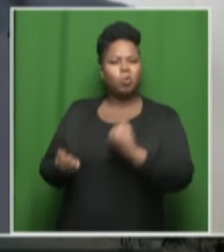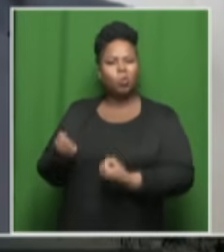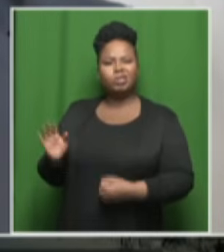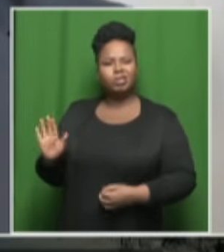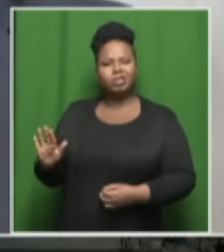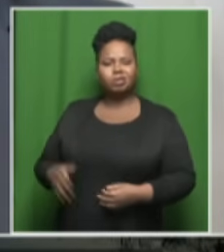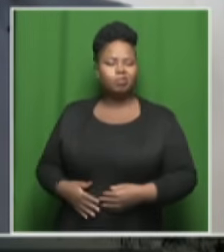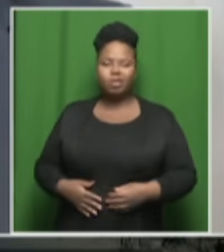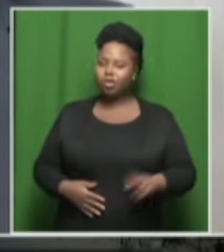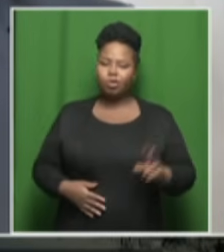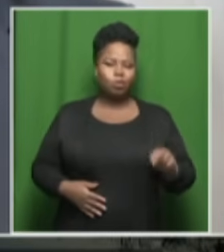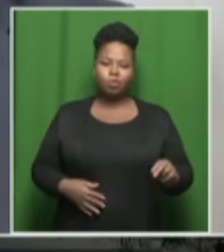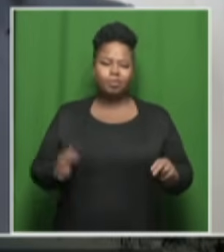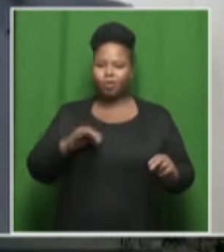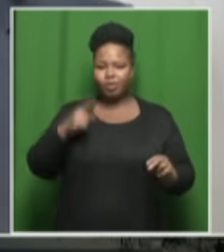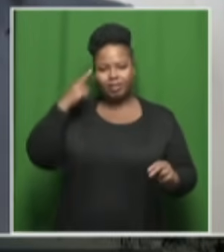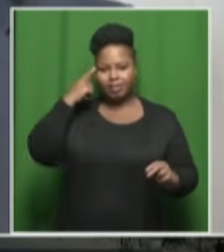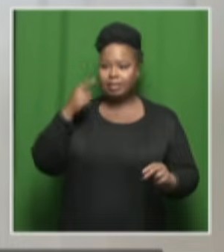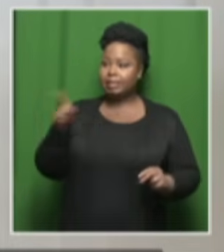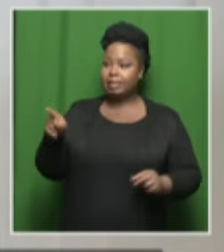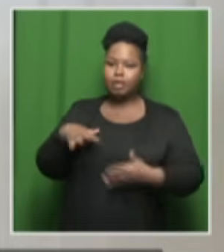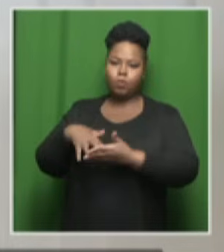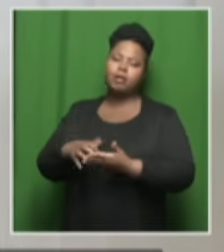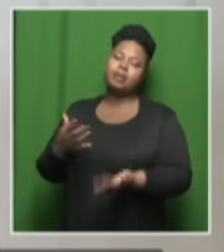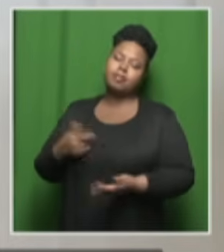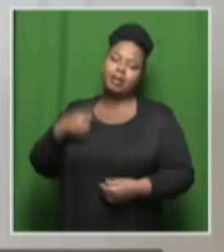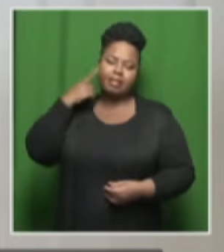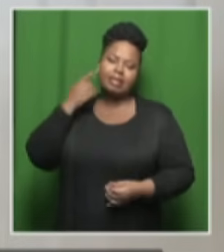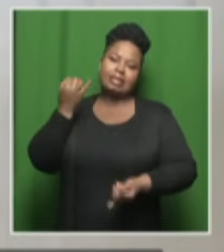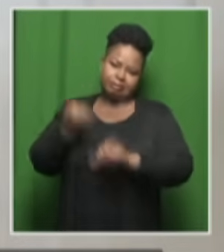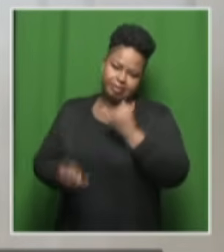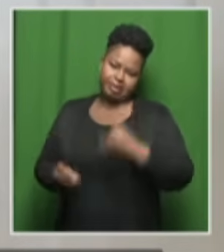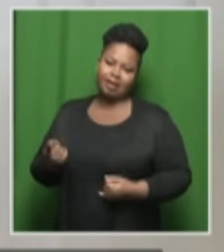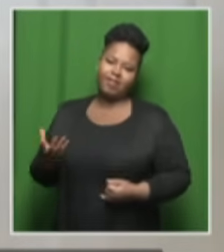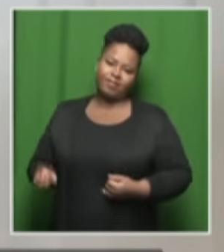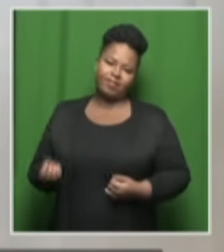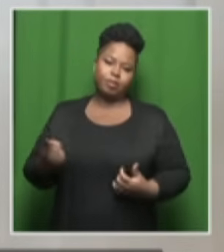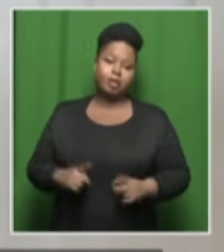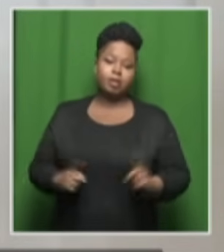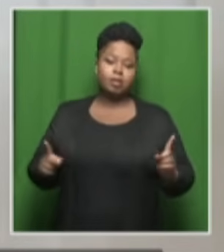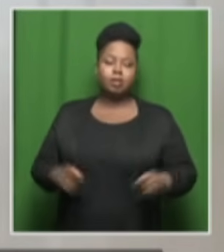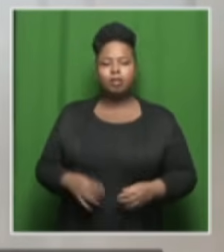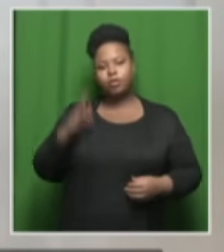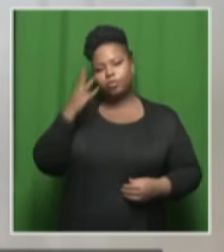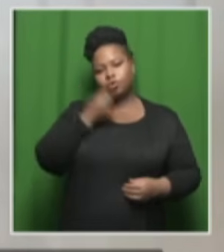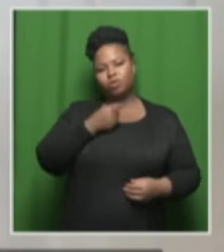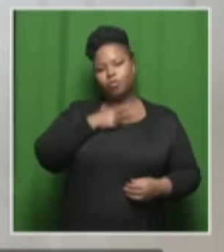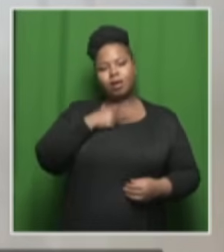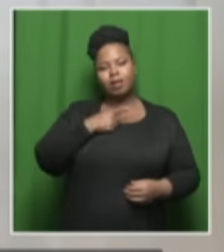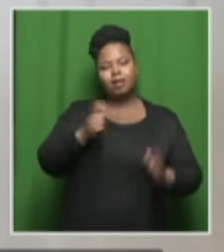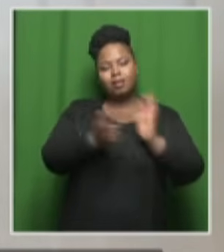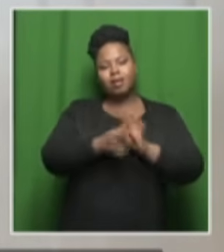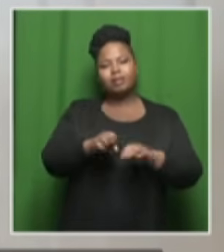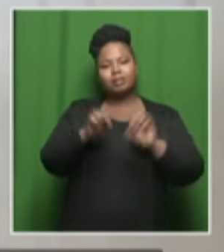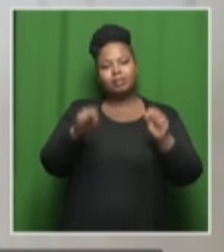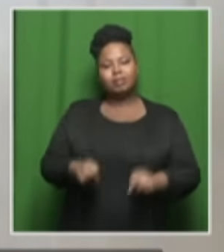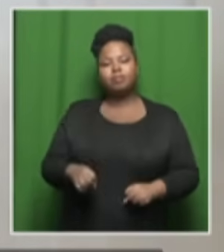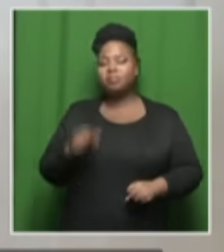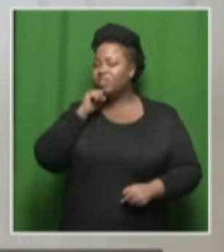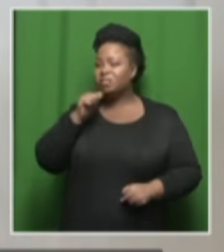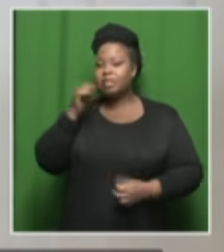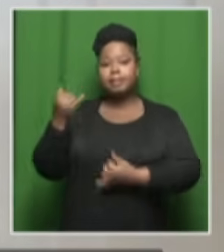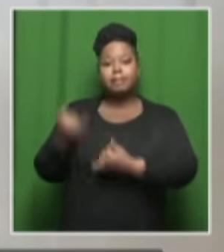weaknesses per se, but it may be that they got it wrong this time. But I think the beauty of our legal system is that even if you get it wrong, you do have a chance,